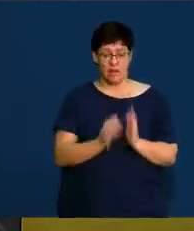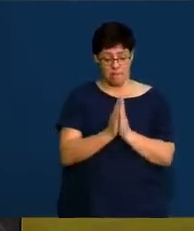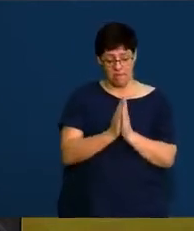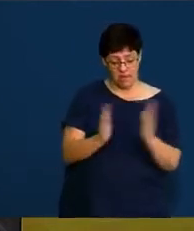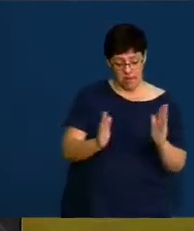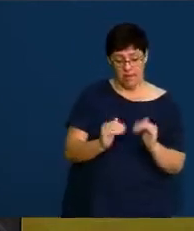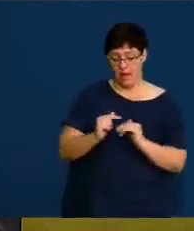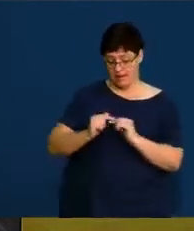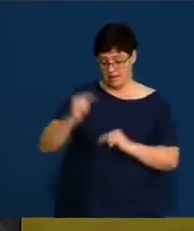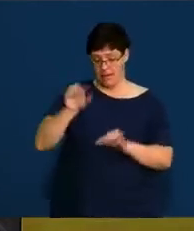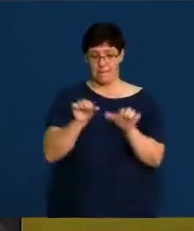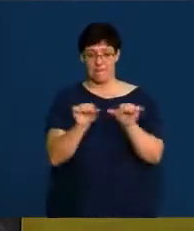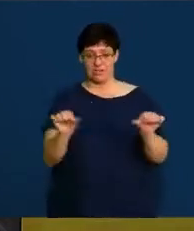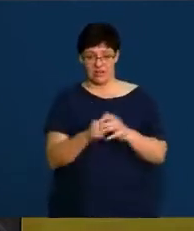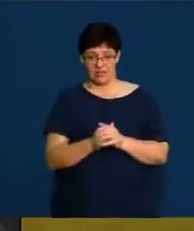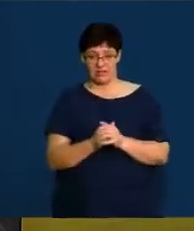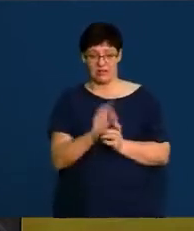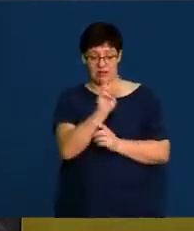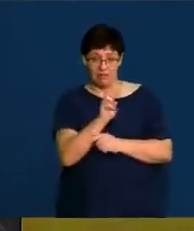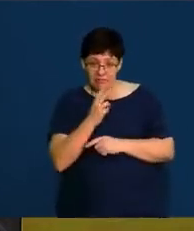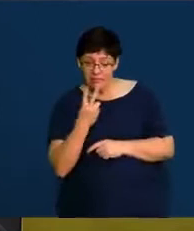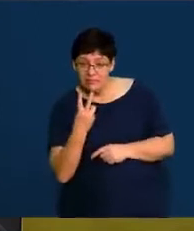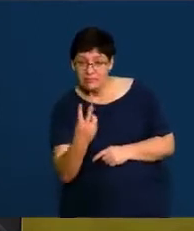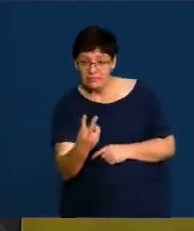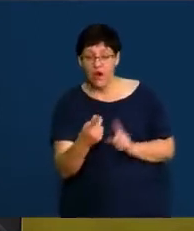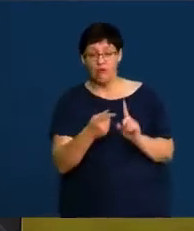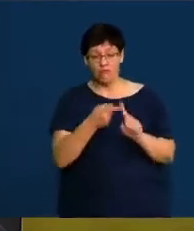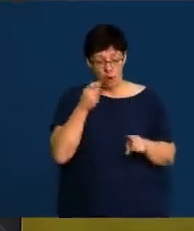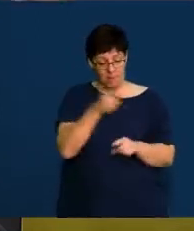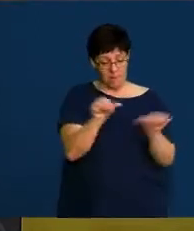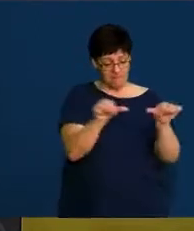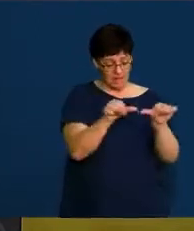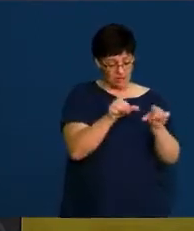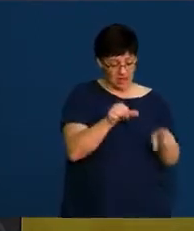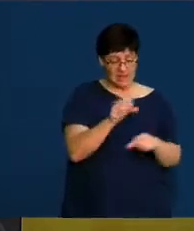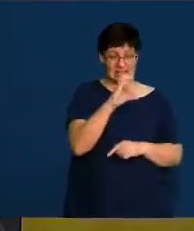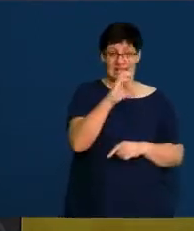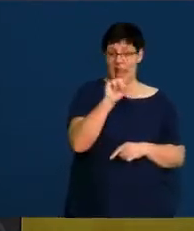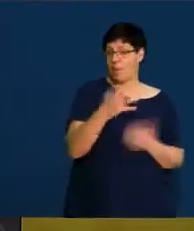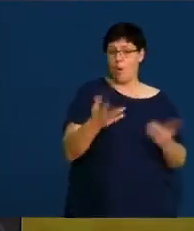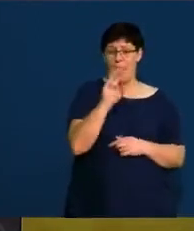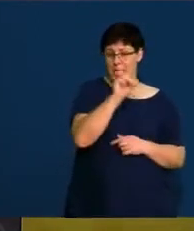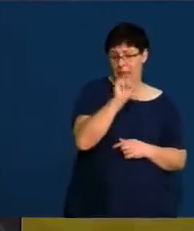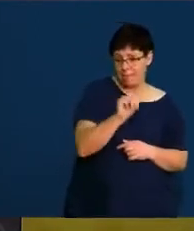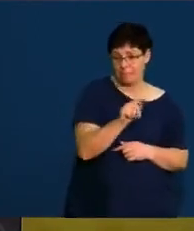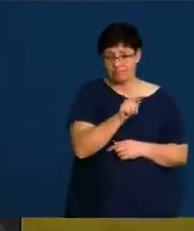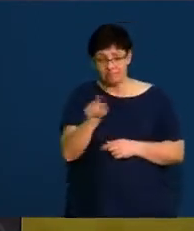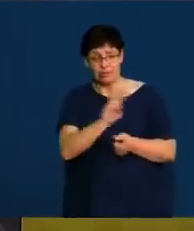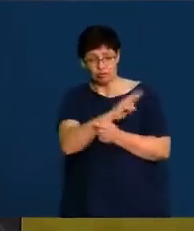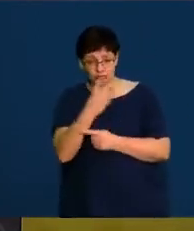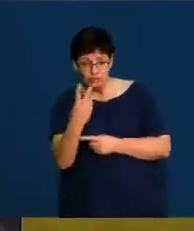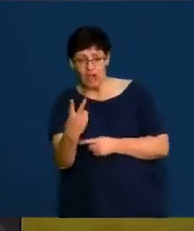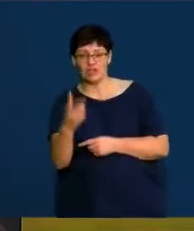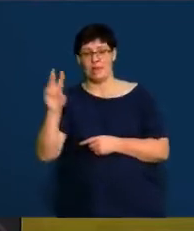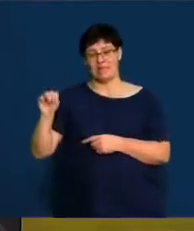breadth. The conversion from the measurement, centimeters or millimeters, to meters. In this